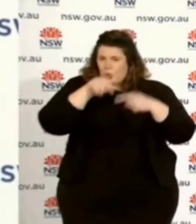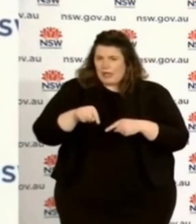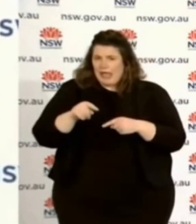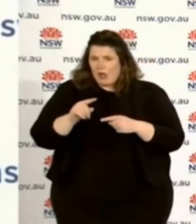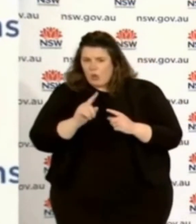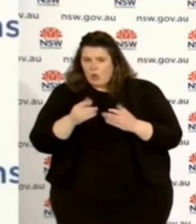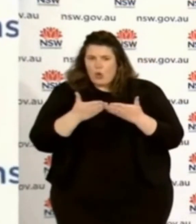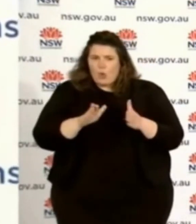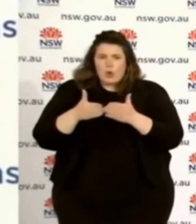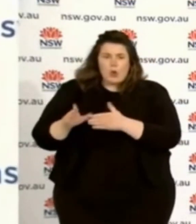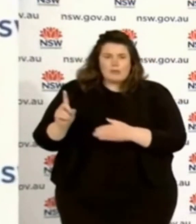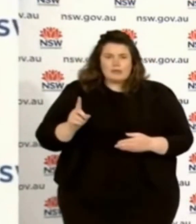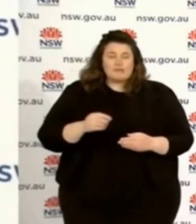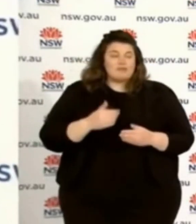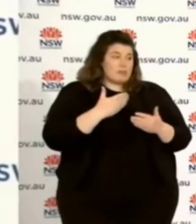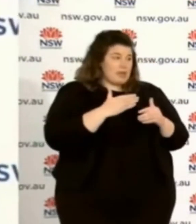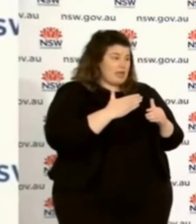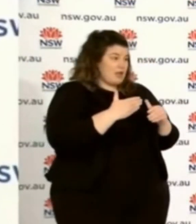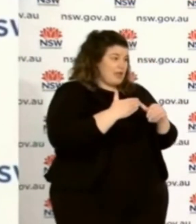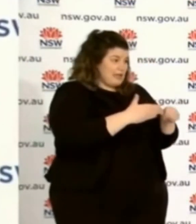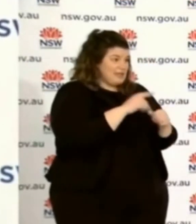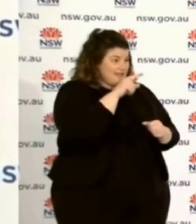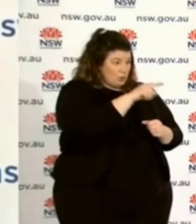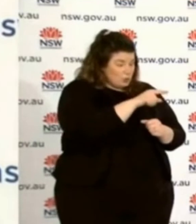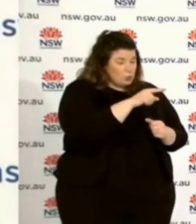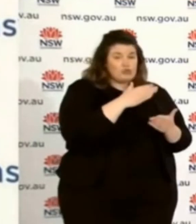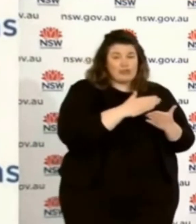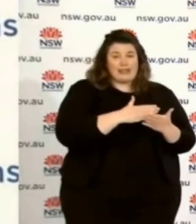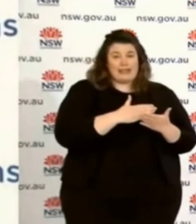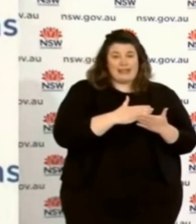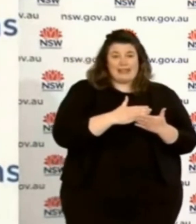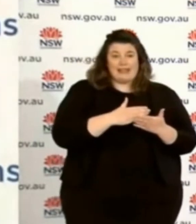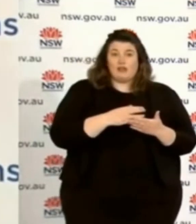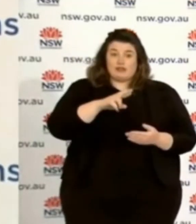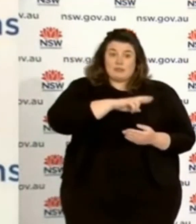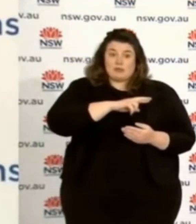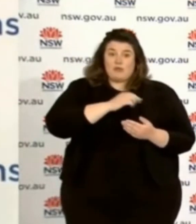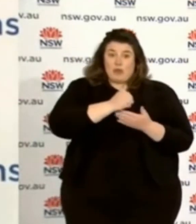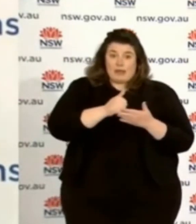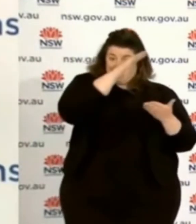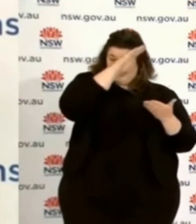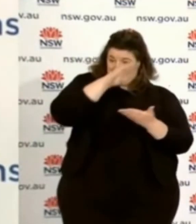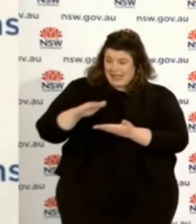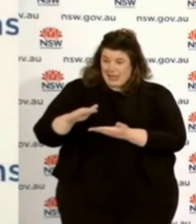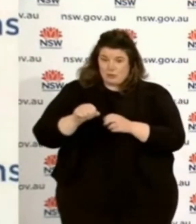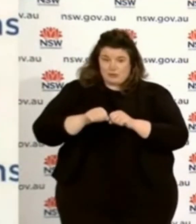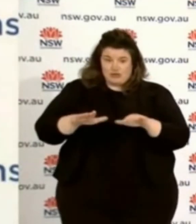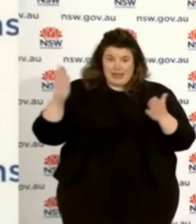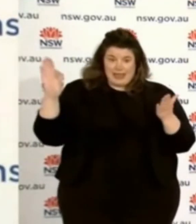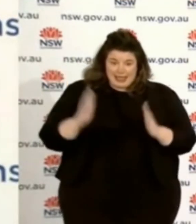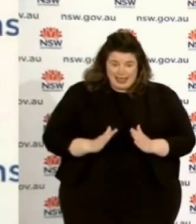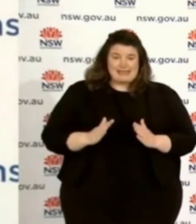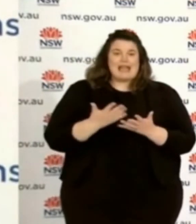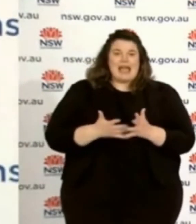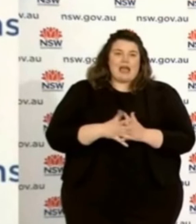the modelling. I think my answer to that question is the solution is in everyone's hands. I am